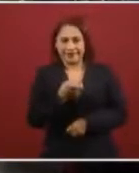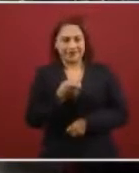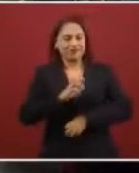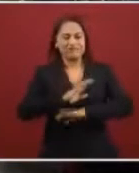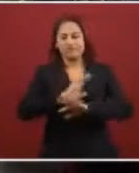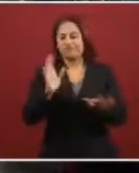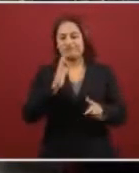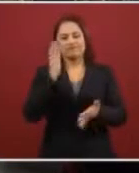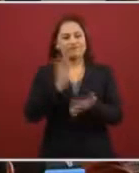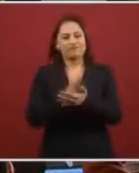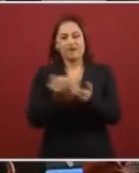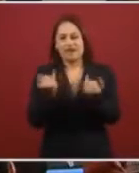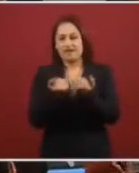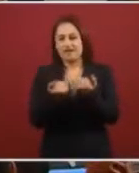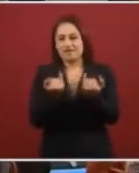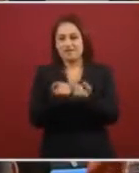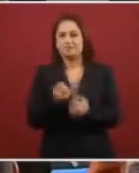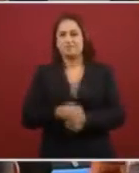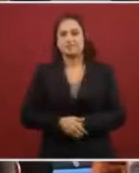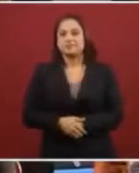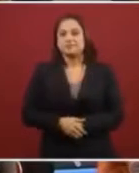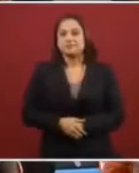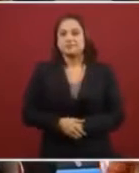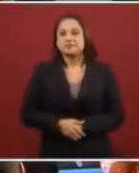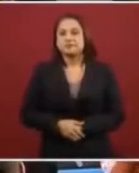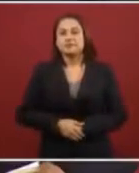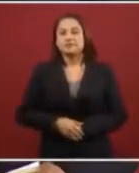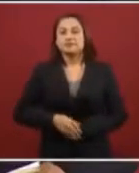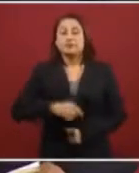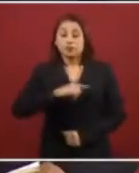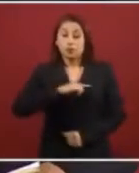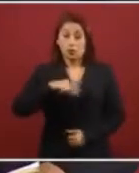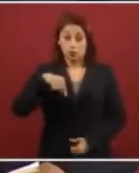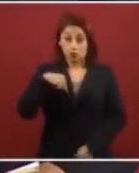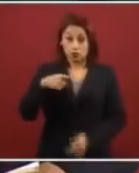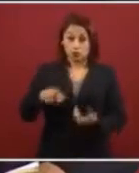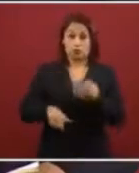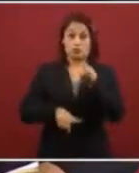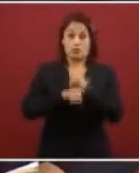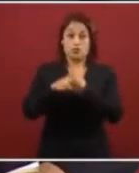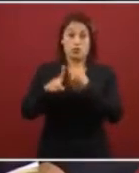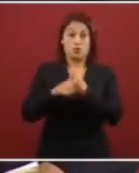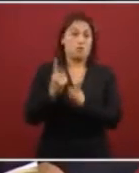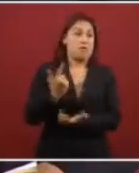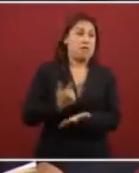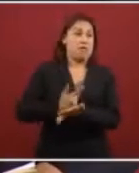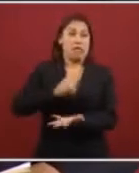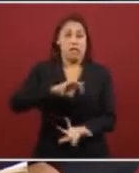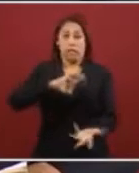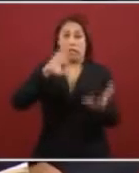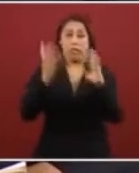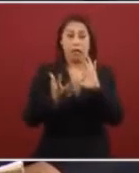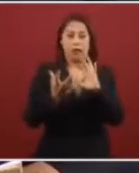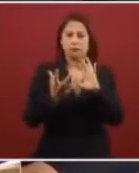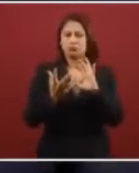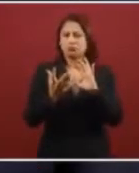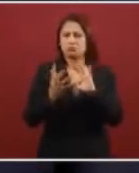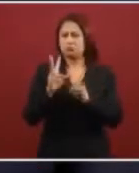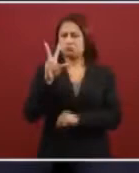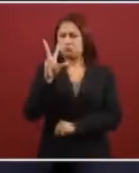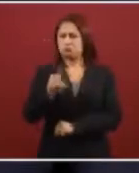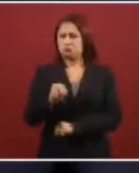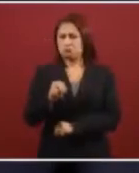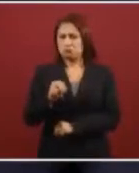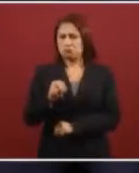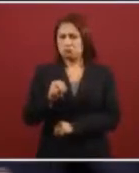and we have not afortunadamente had problemas mayores. Major problem. Por lo mismo. Due to the same.